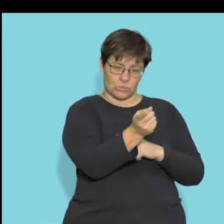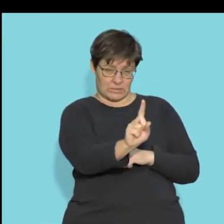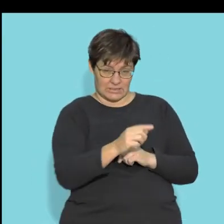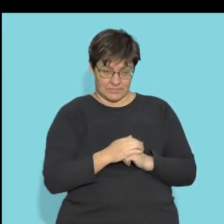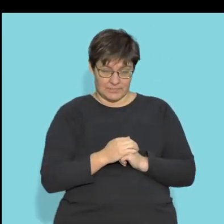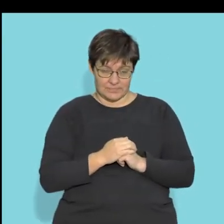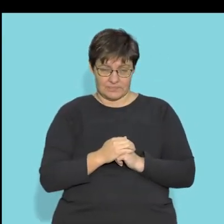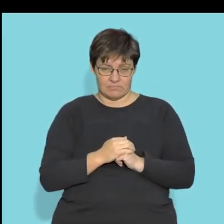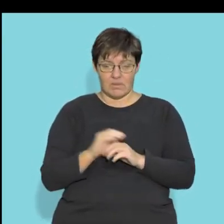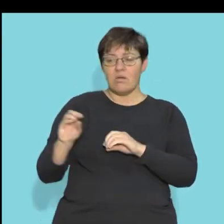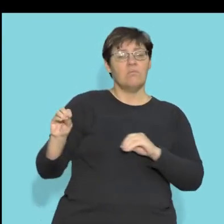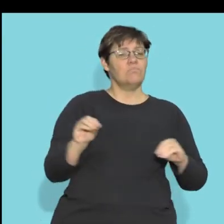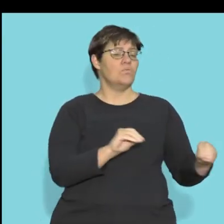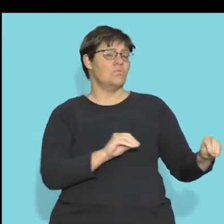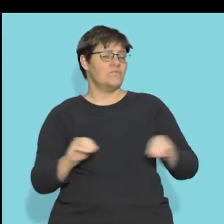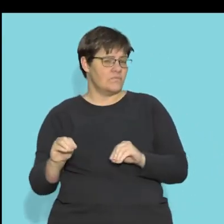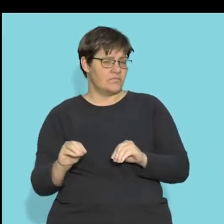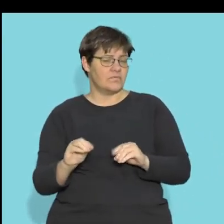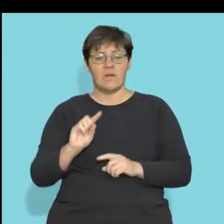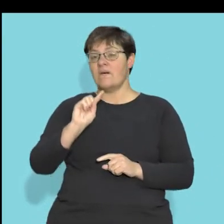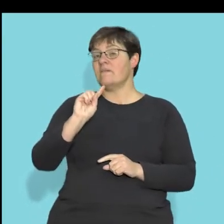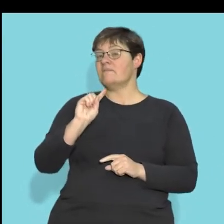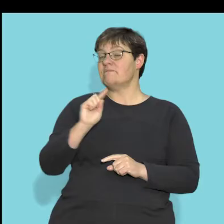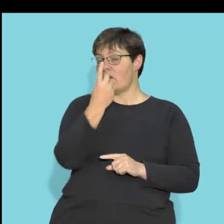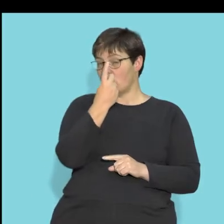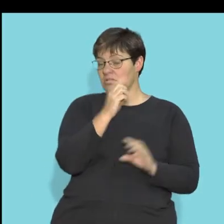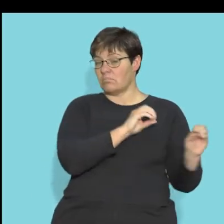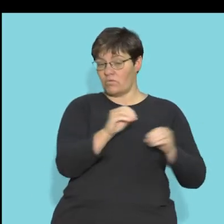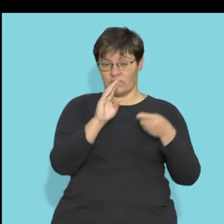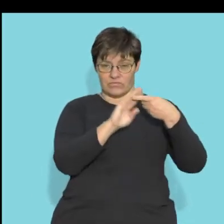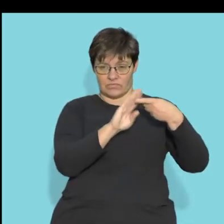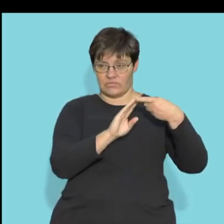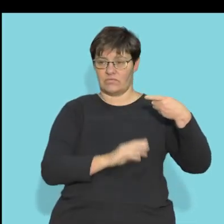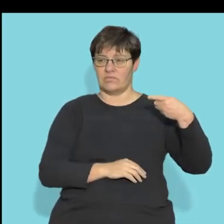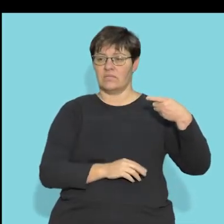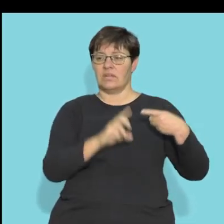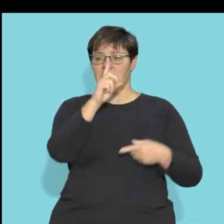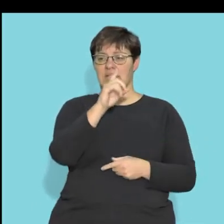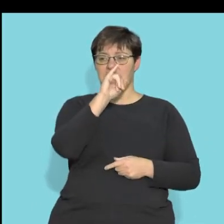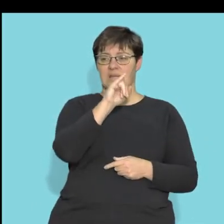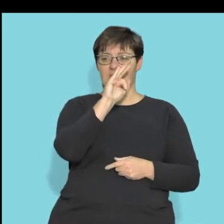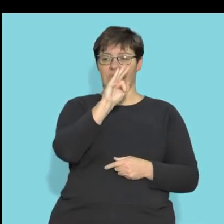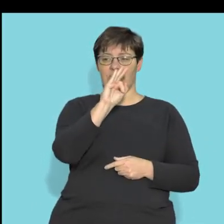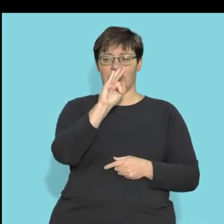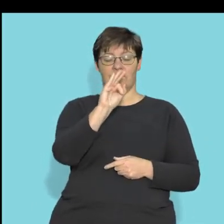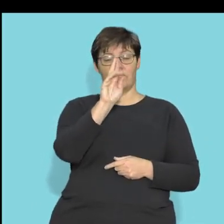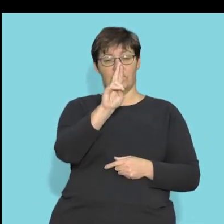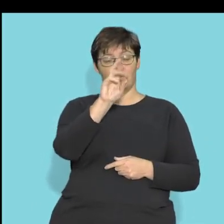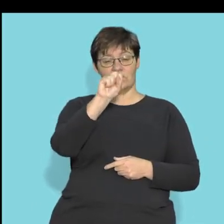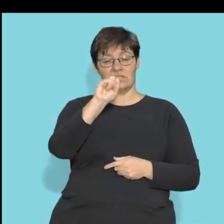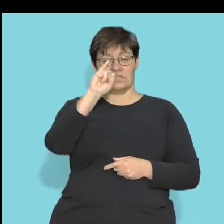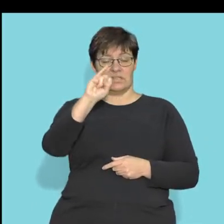it comes to movement, right, the first type of movement is called diffusion. And you'll see I have, right, a